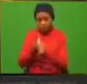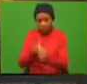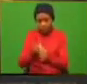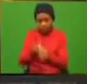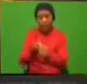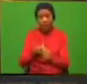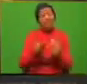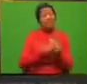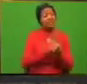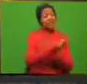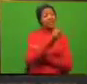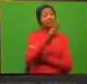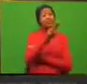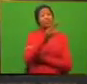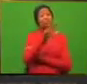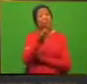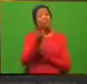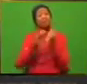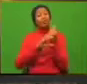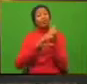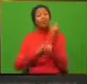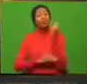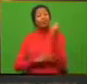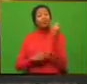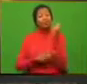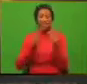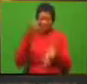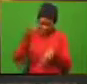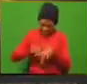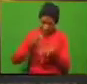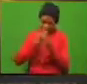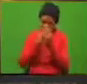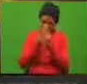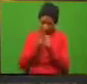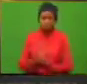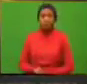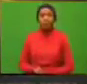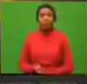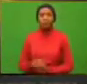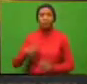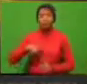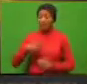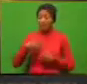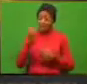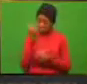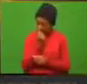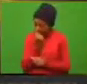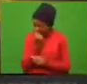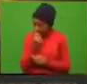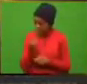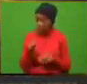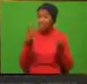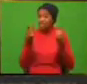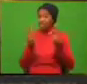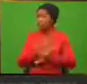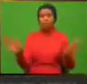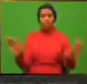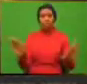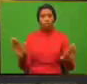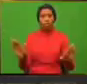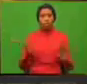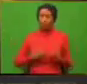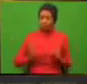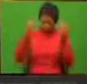Section 25 of the Constitution to be amended, we are not apologetic about our stance. We